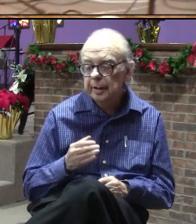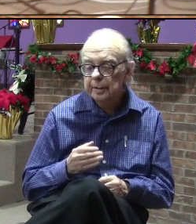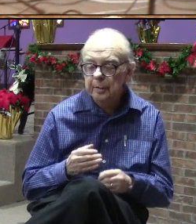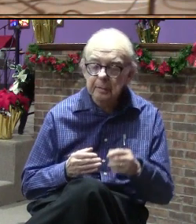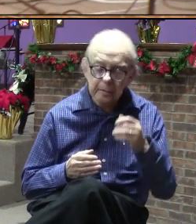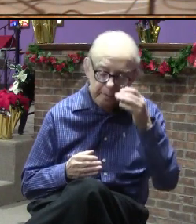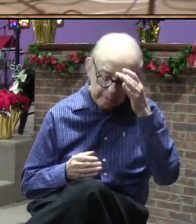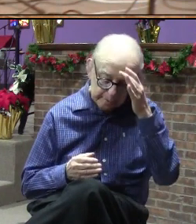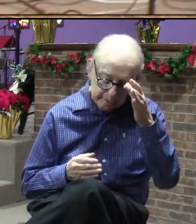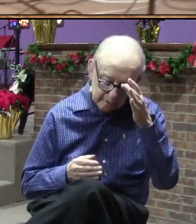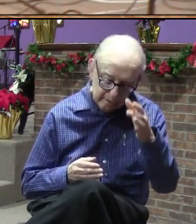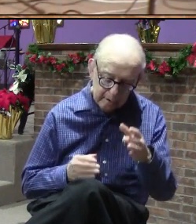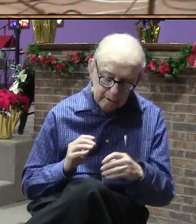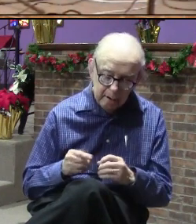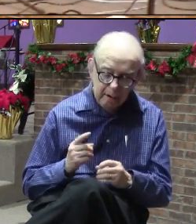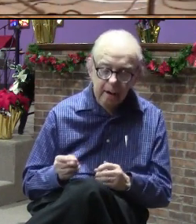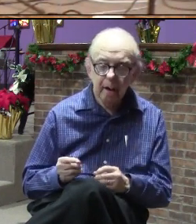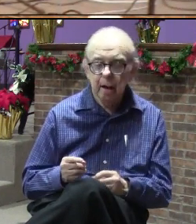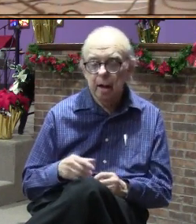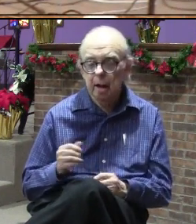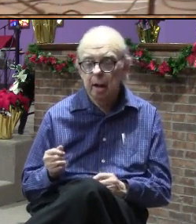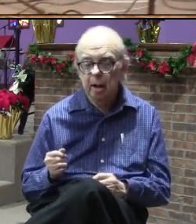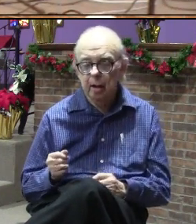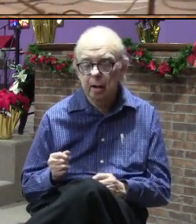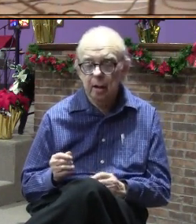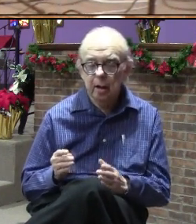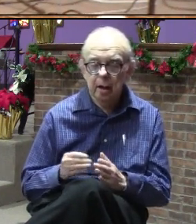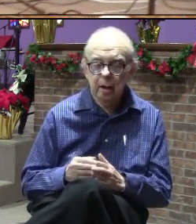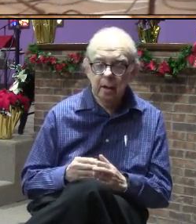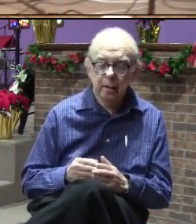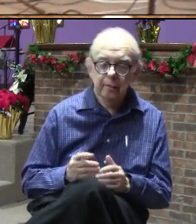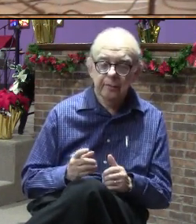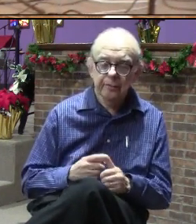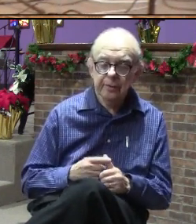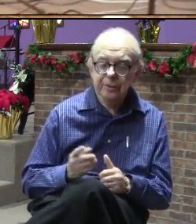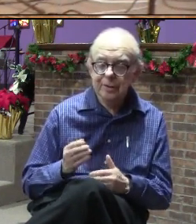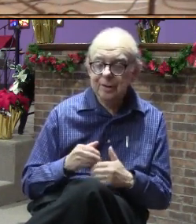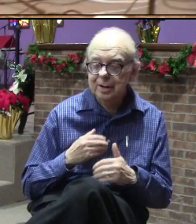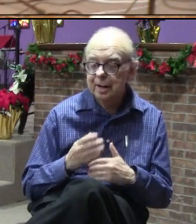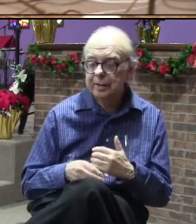Really? How about if I take it back and I'll give it to you first next Christmas?